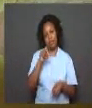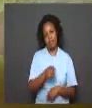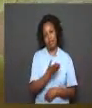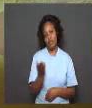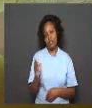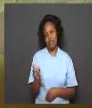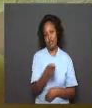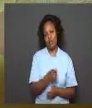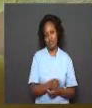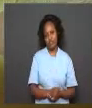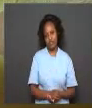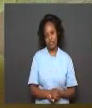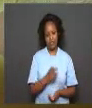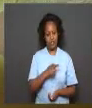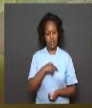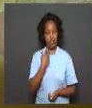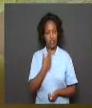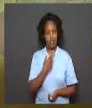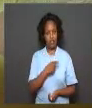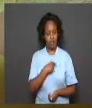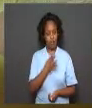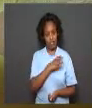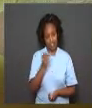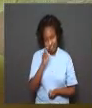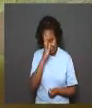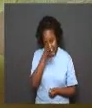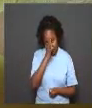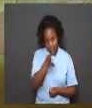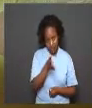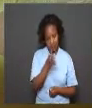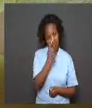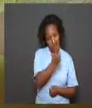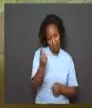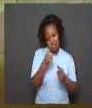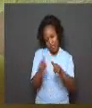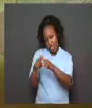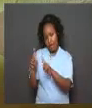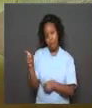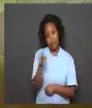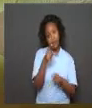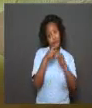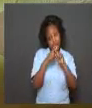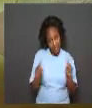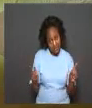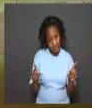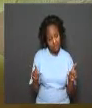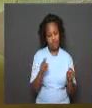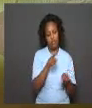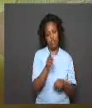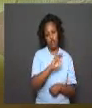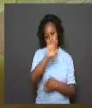While religions and philosophies differ from one another, there are some